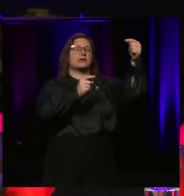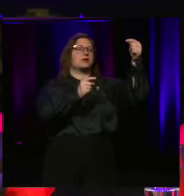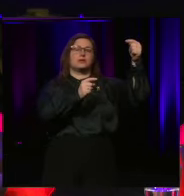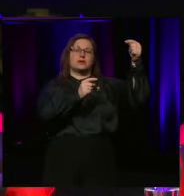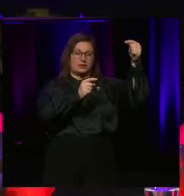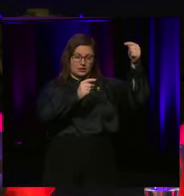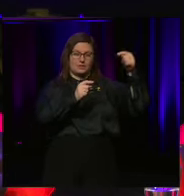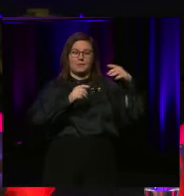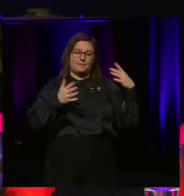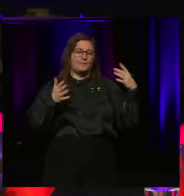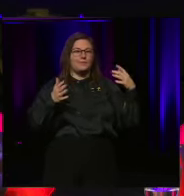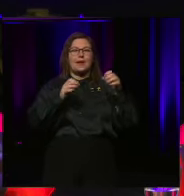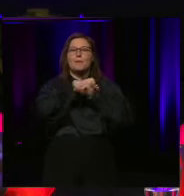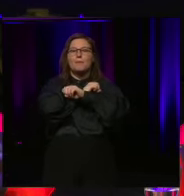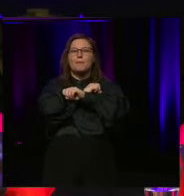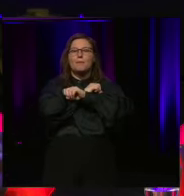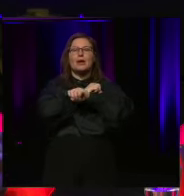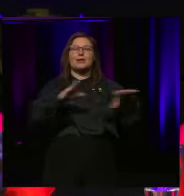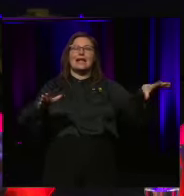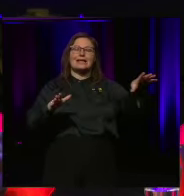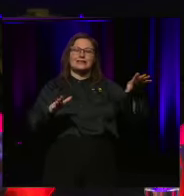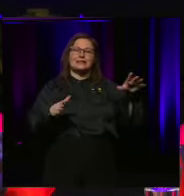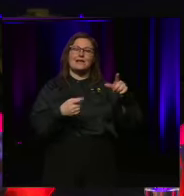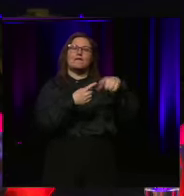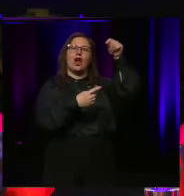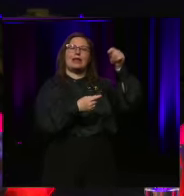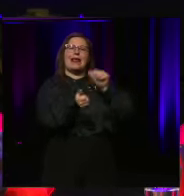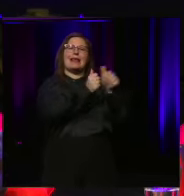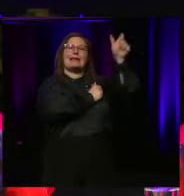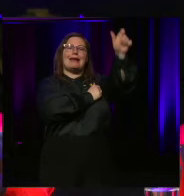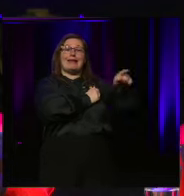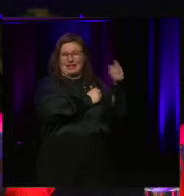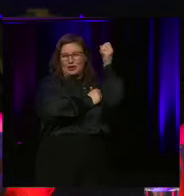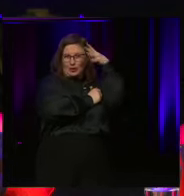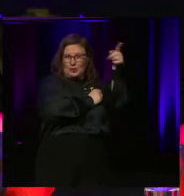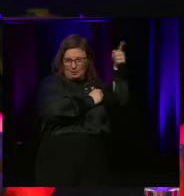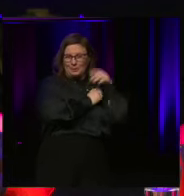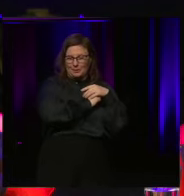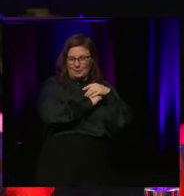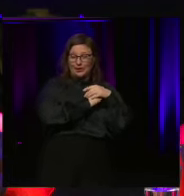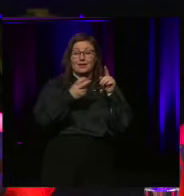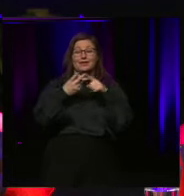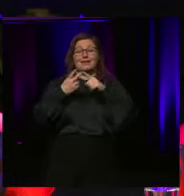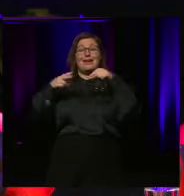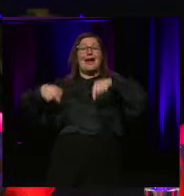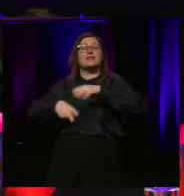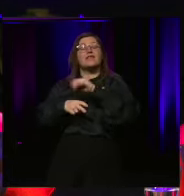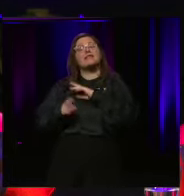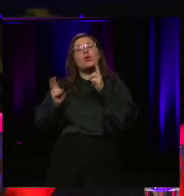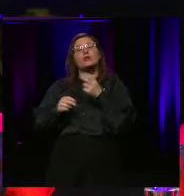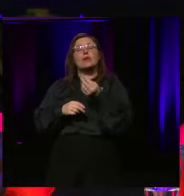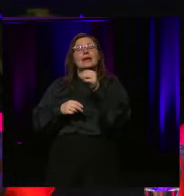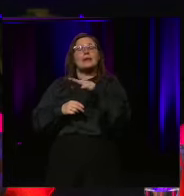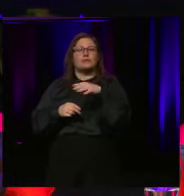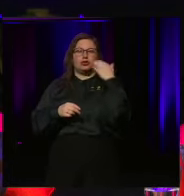the majority elected leader, right? And then in Sweden, we also have a couple of examples now from